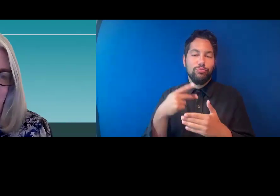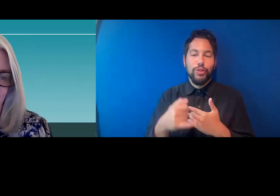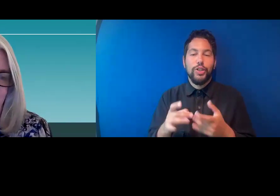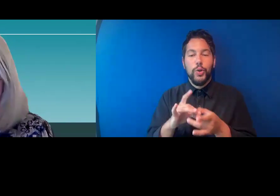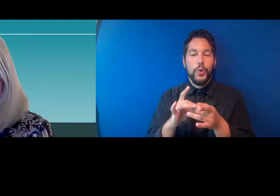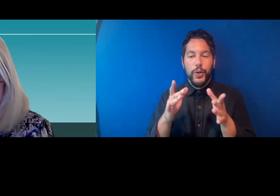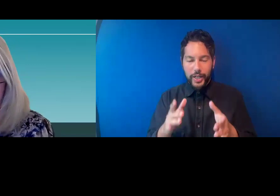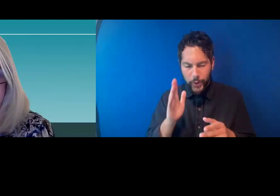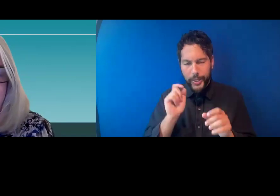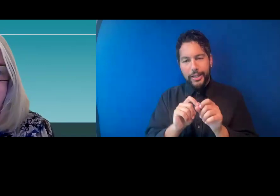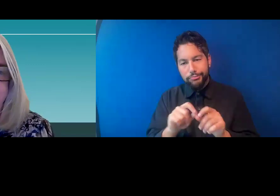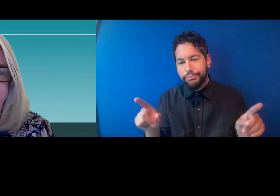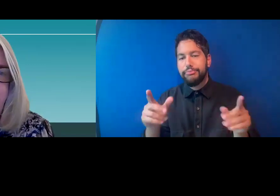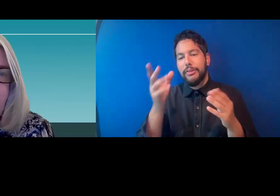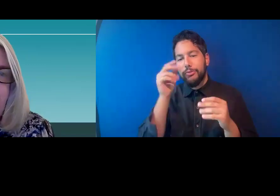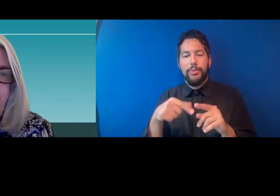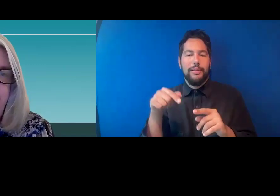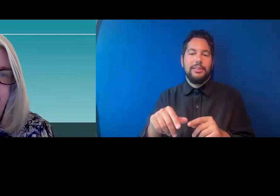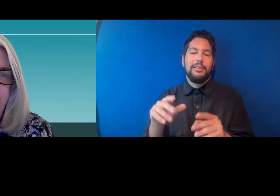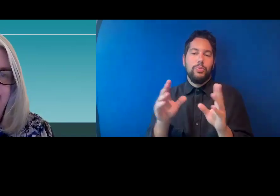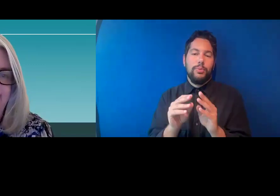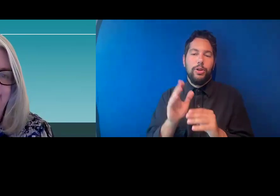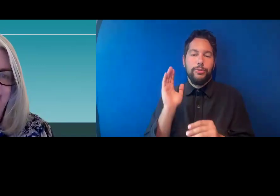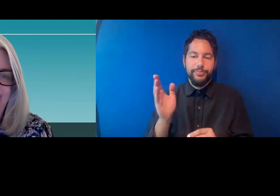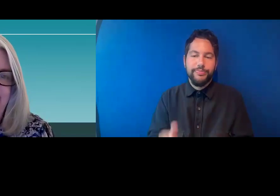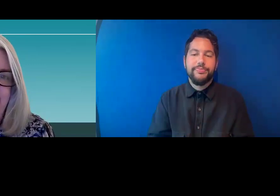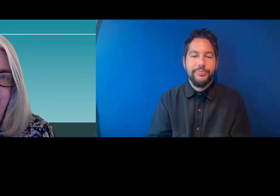out information about this webinar.